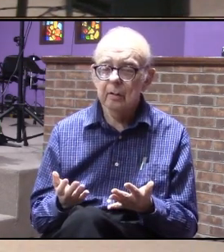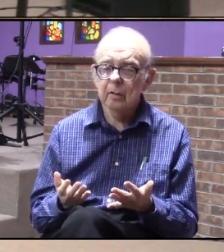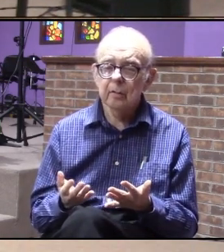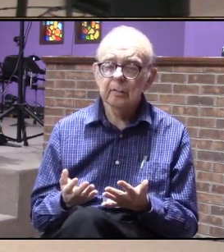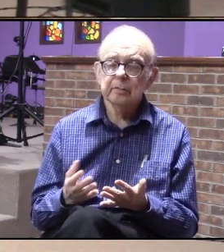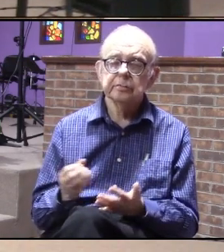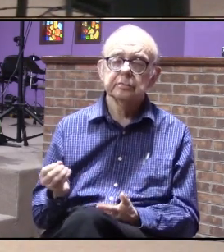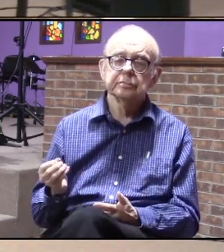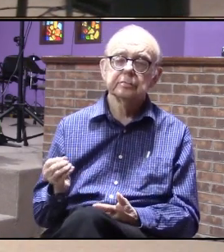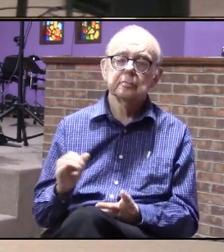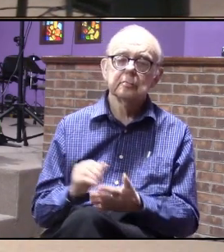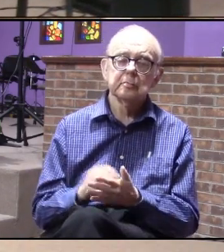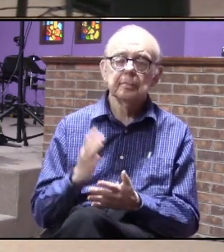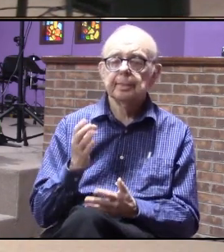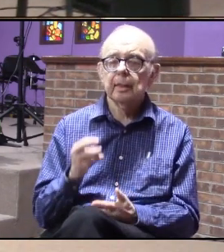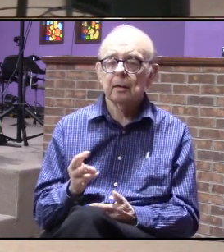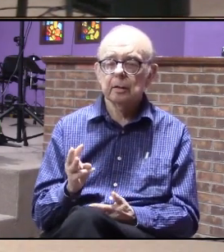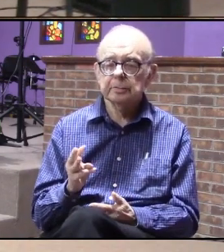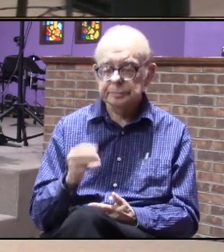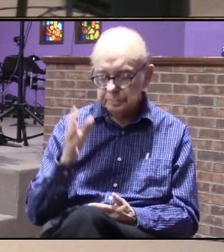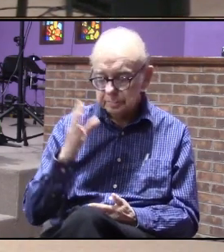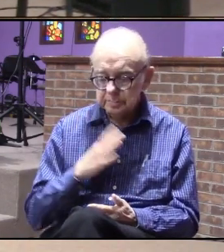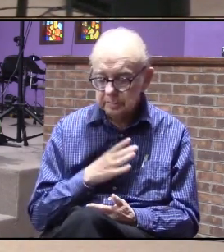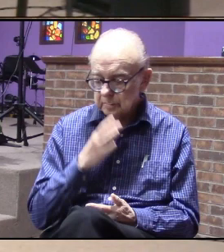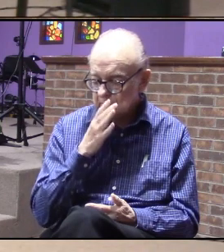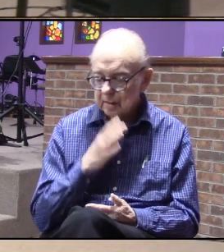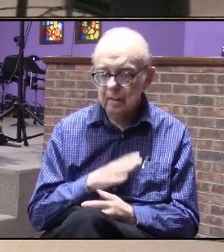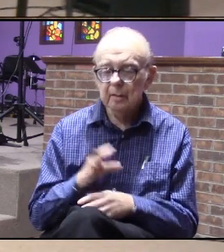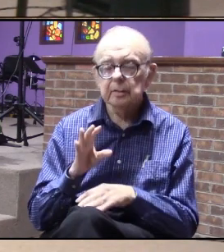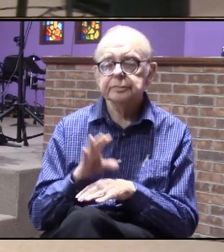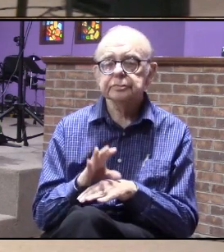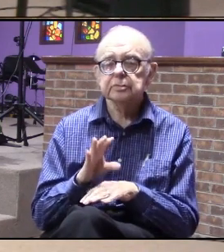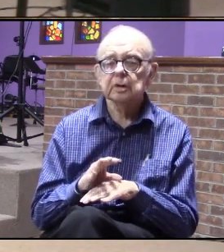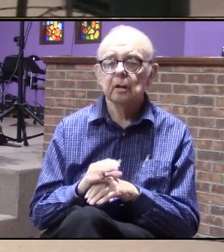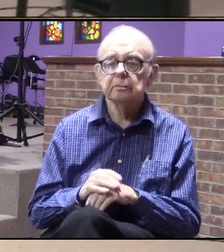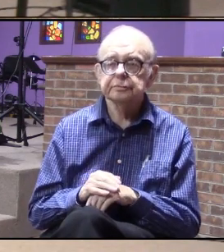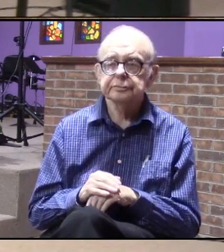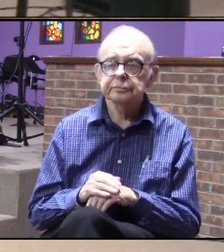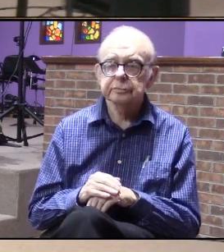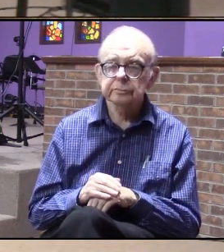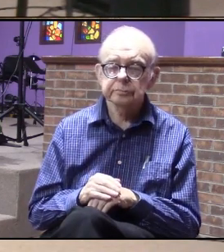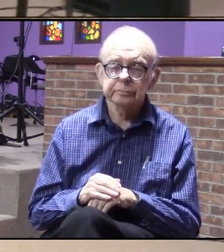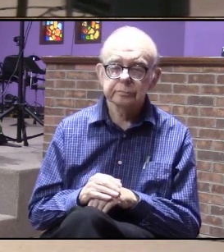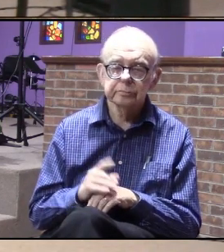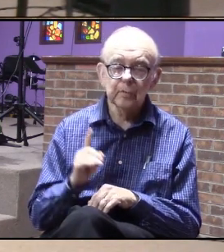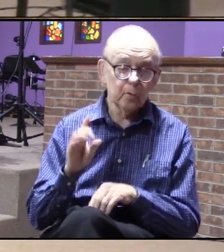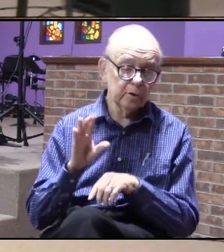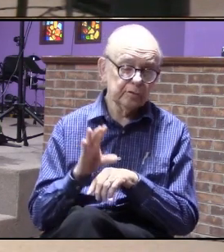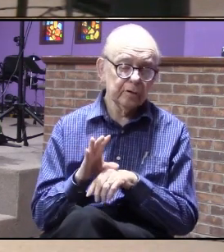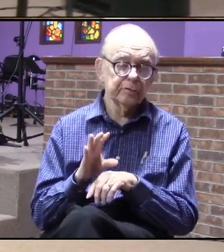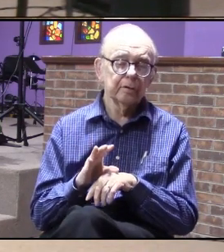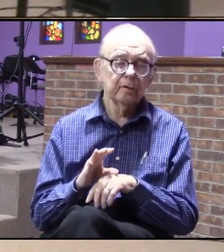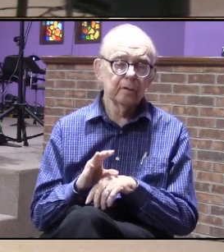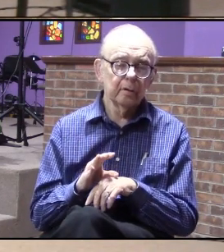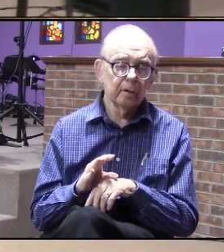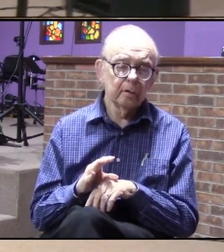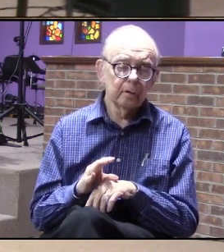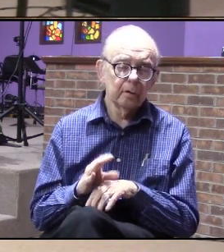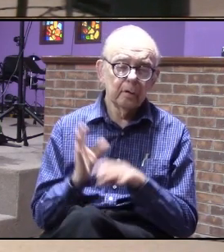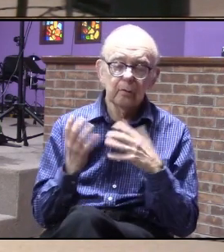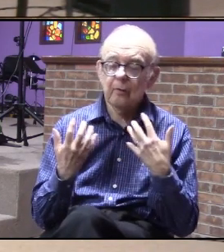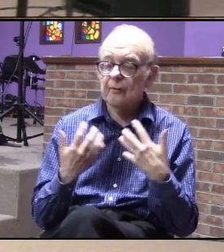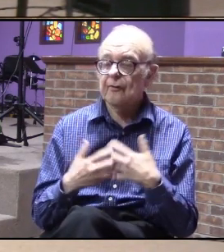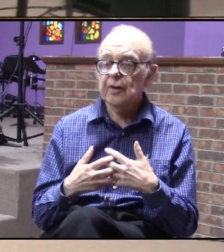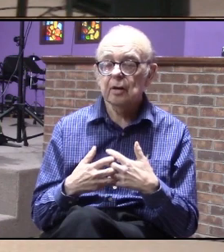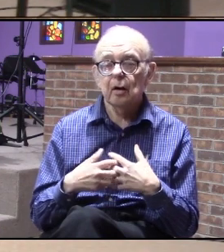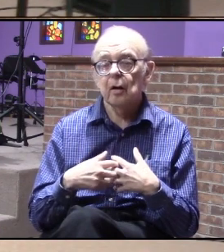And so that's the way, ladies and gentlemen, church is. One church won't fit